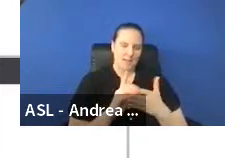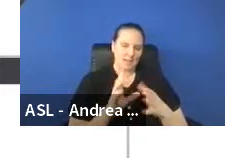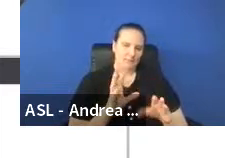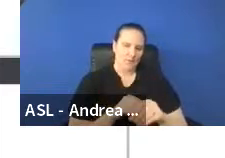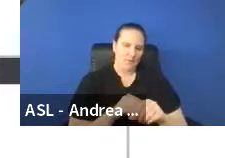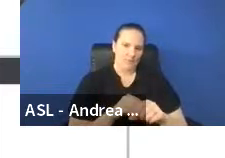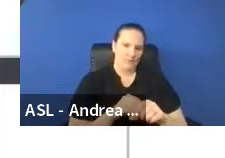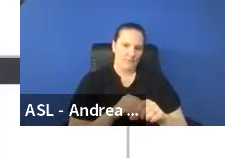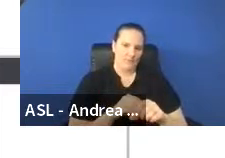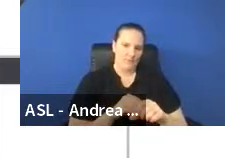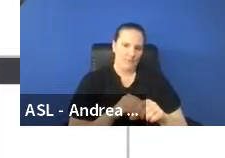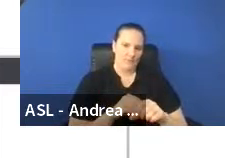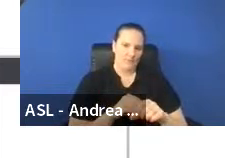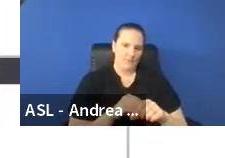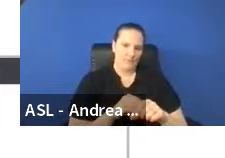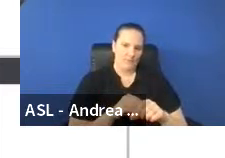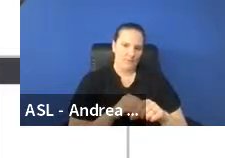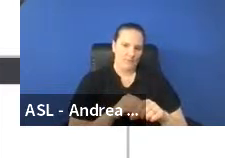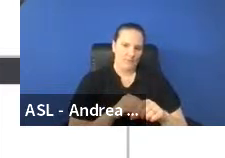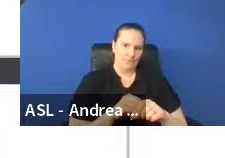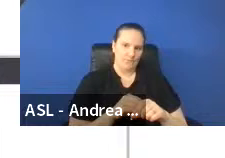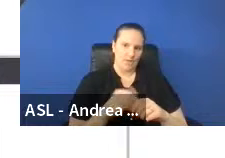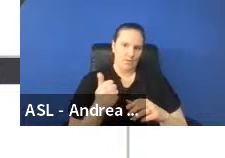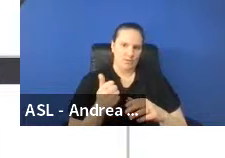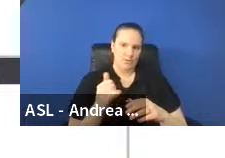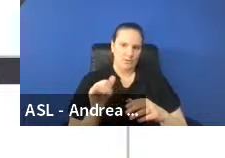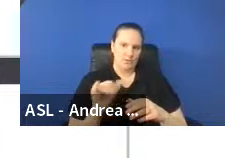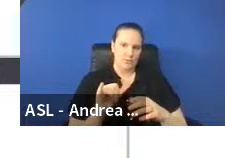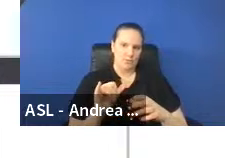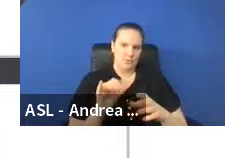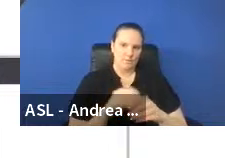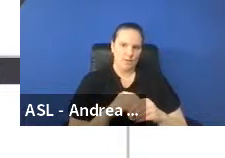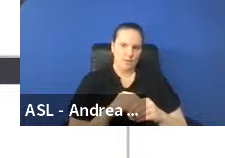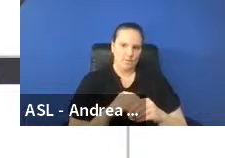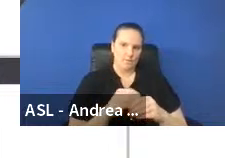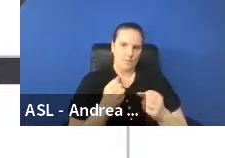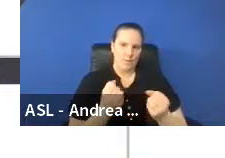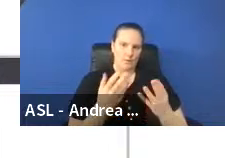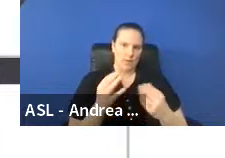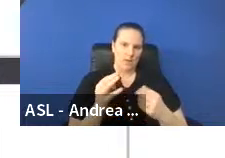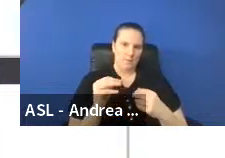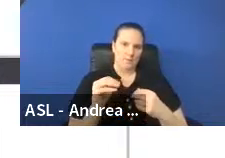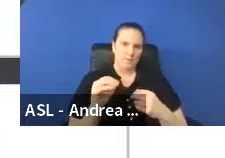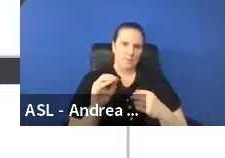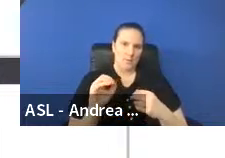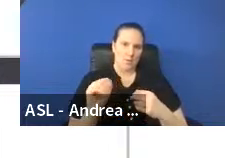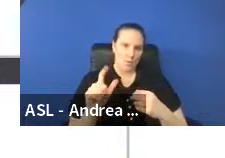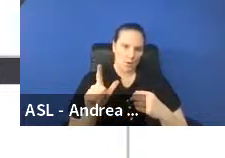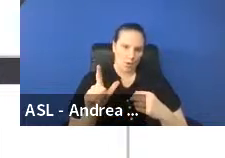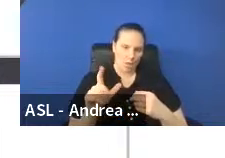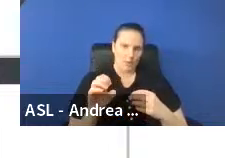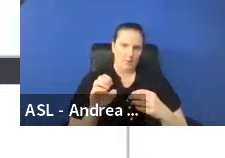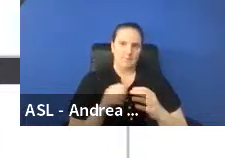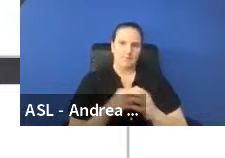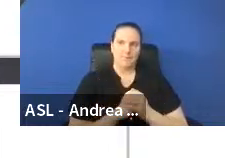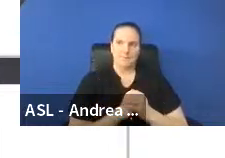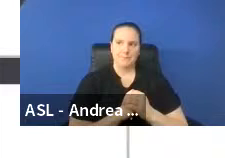components and the other aspects that are going into this multimodal solution. Thanks,